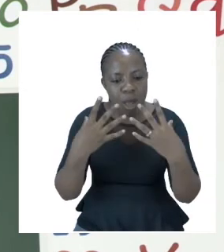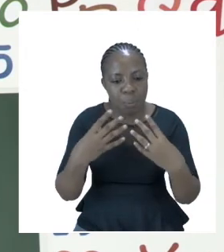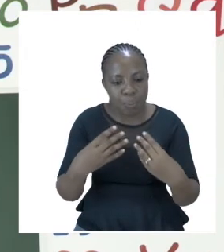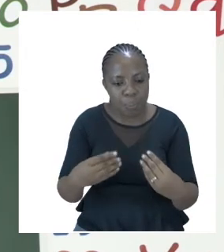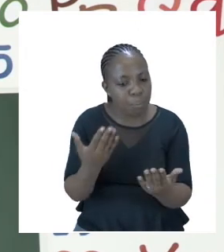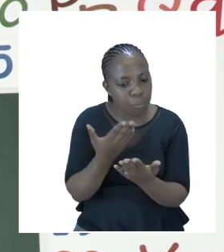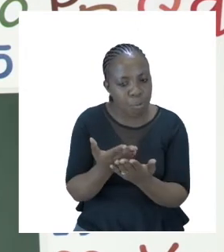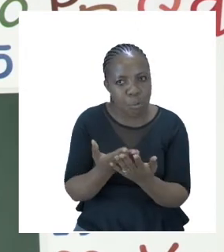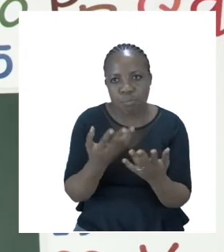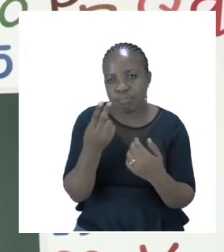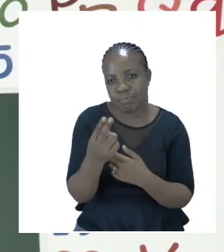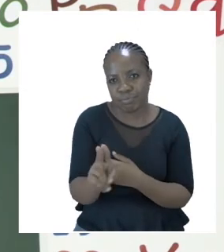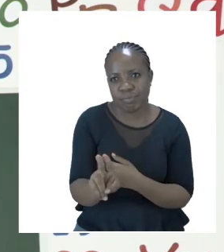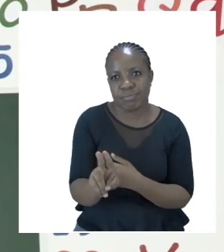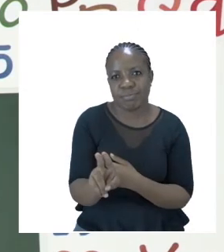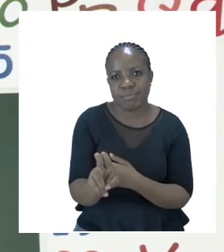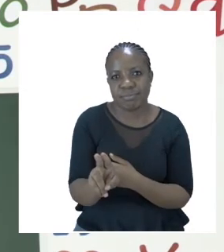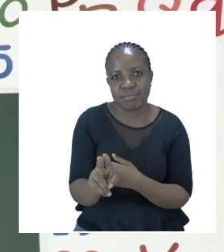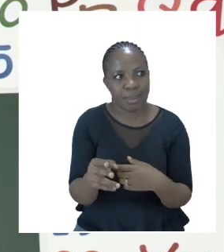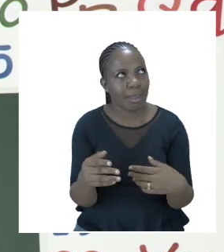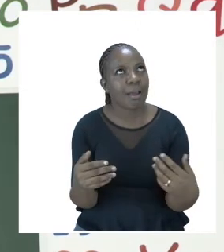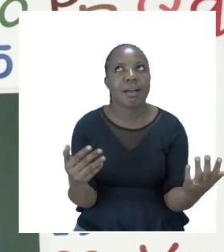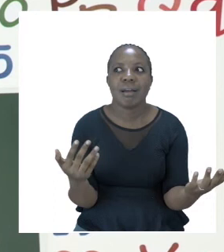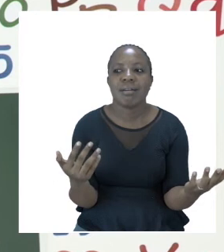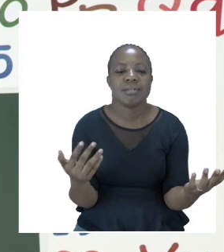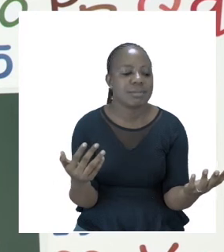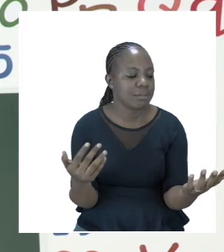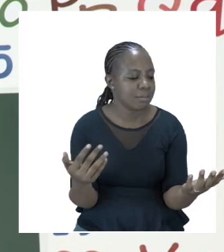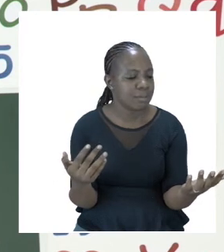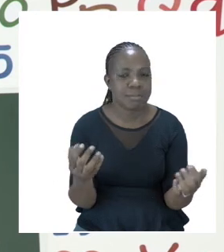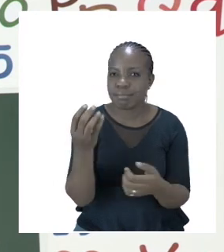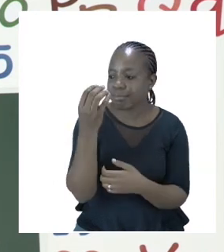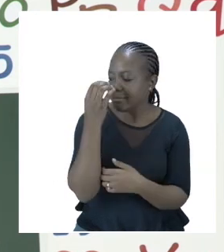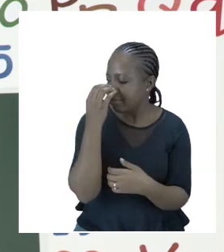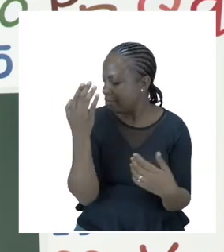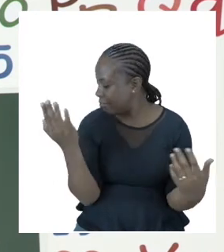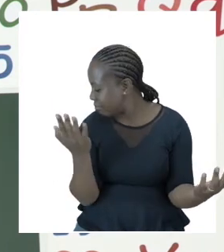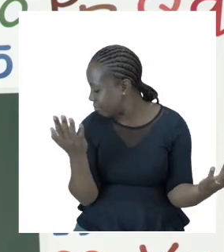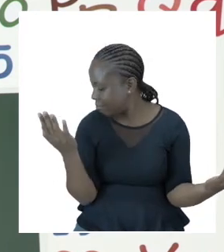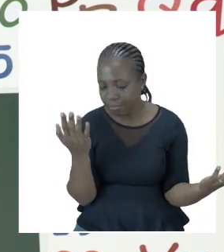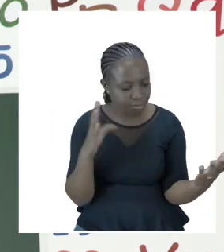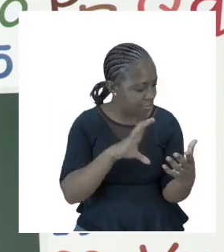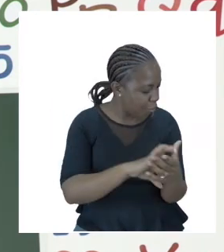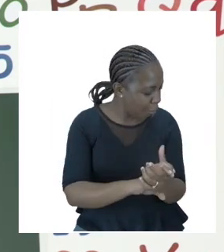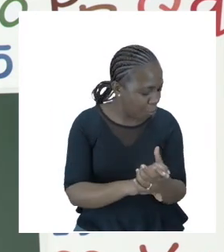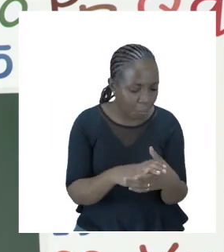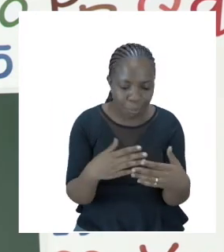anything else. I wonder though, I haven't seen our friend